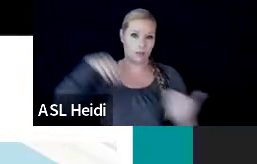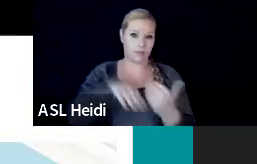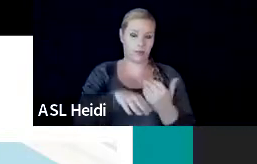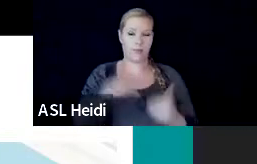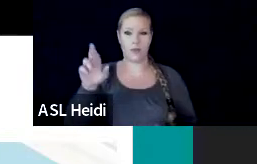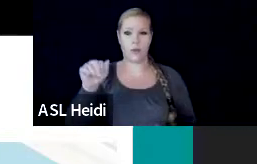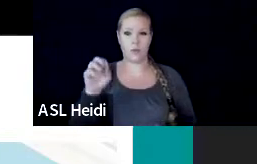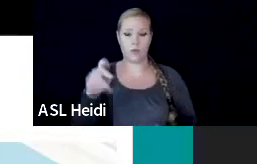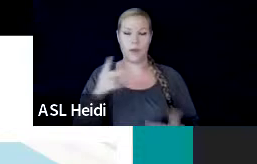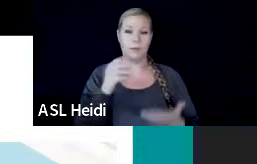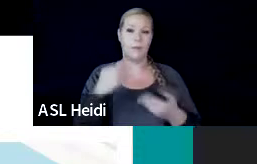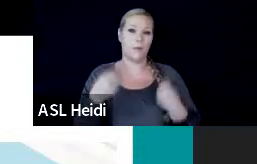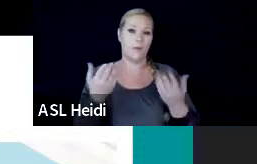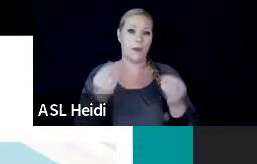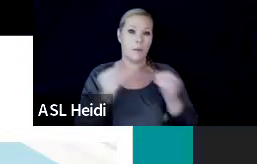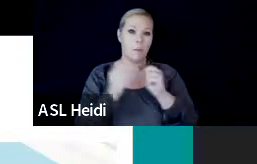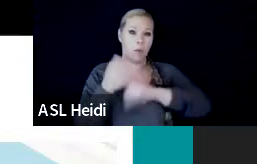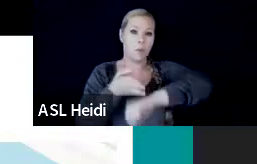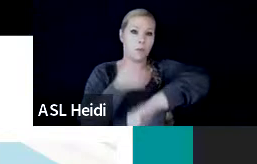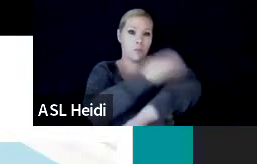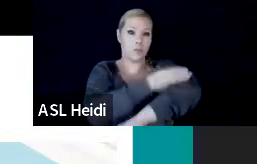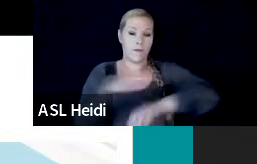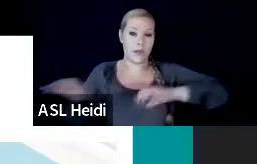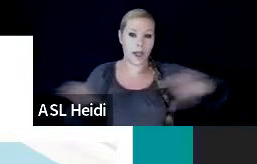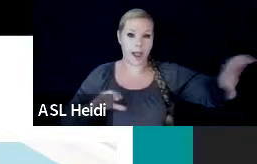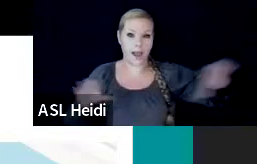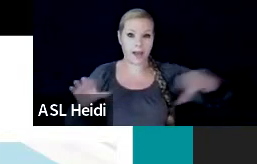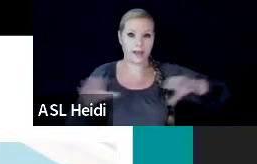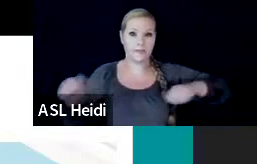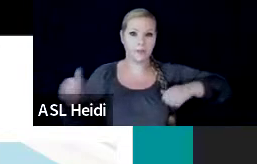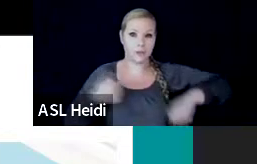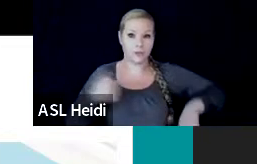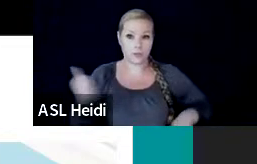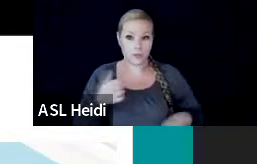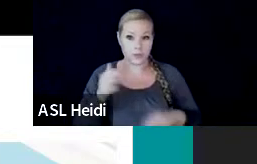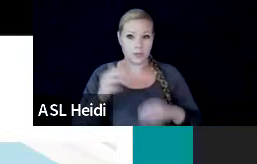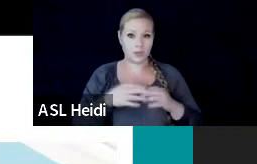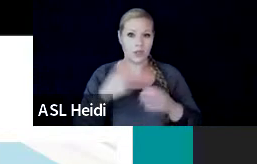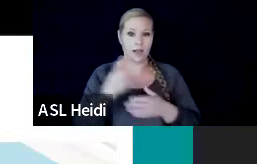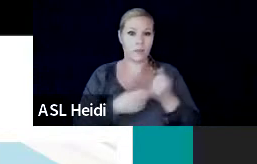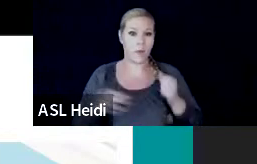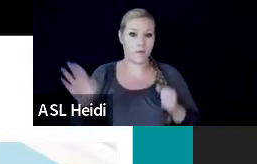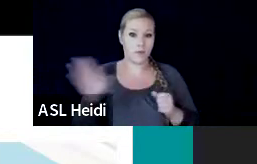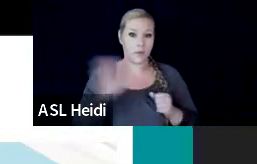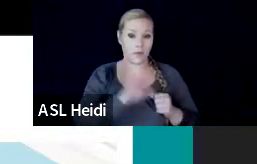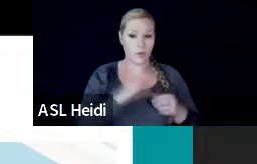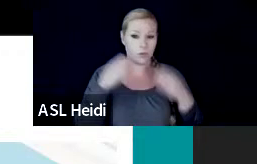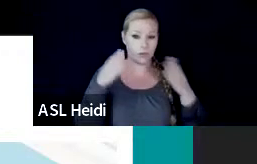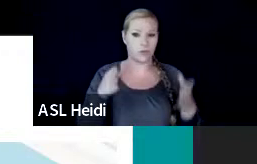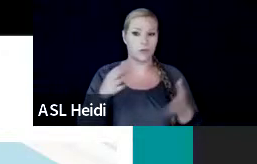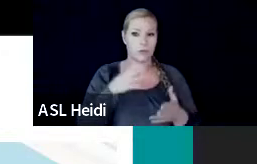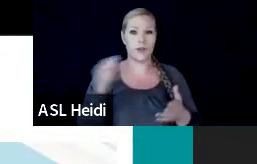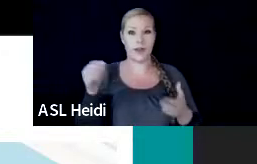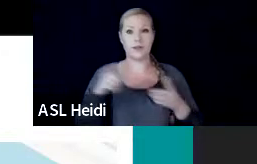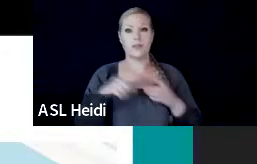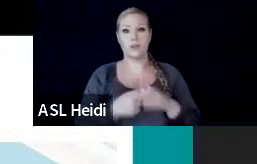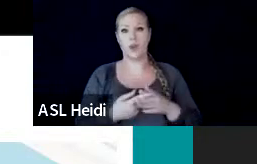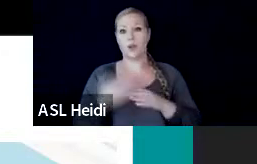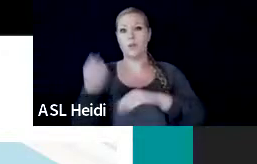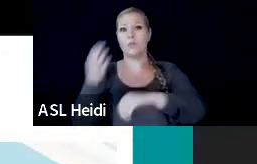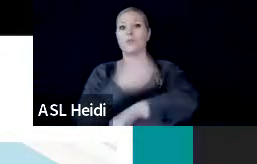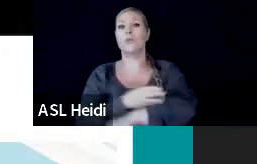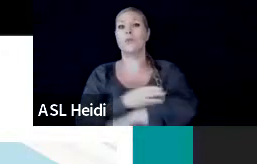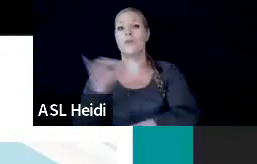provide improved active transportation on each of those streets, and really trying to improve that